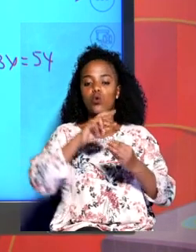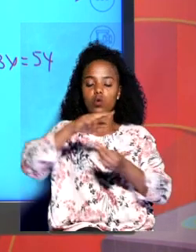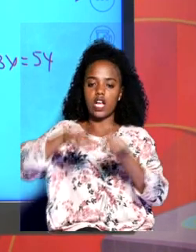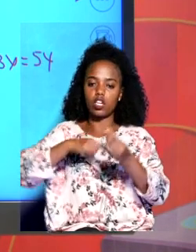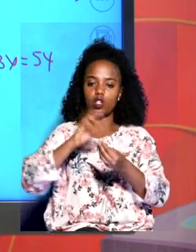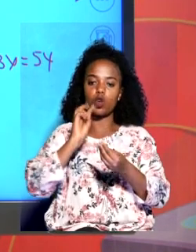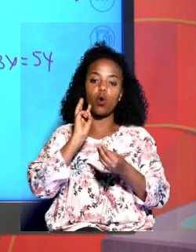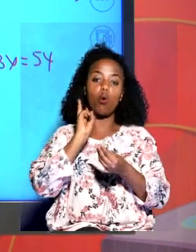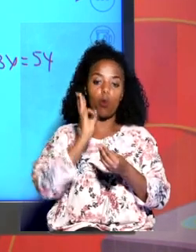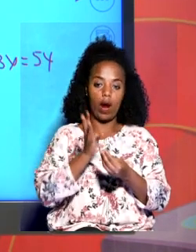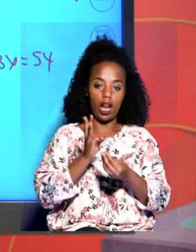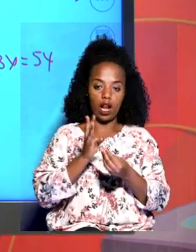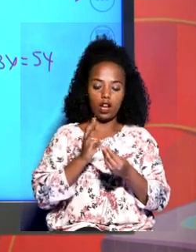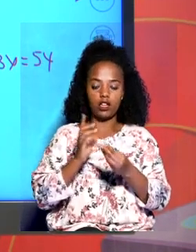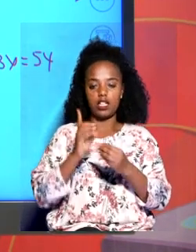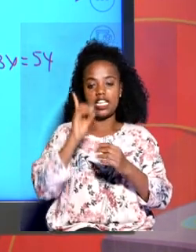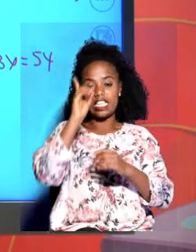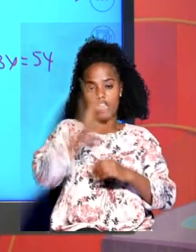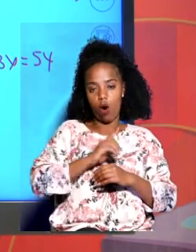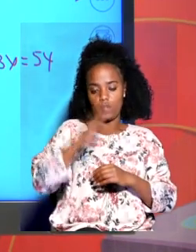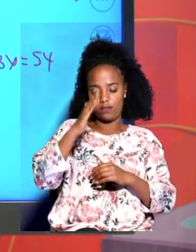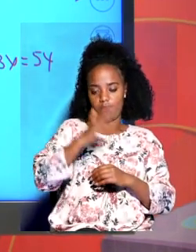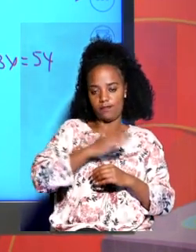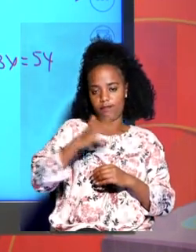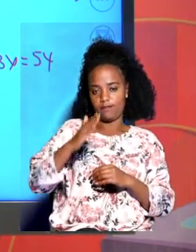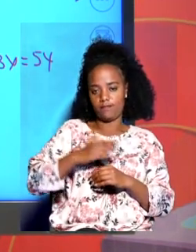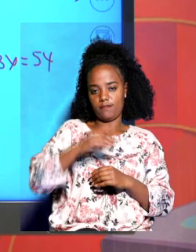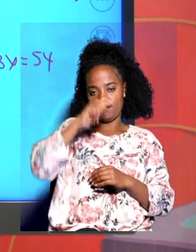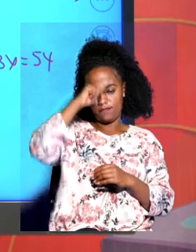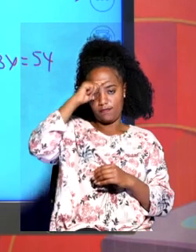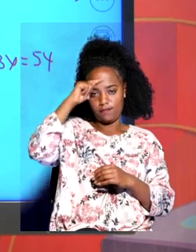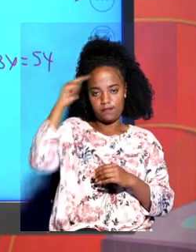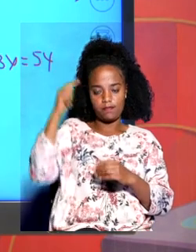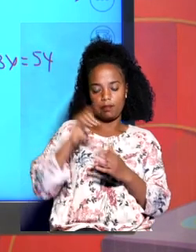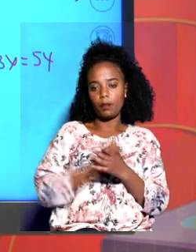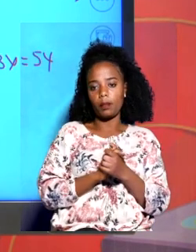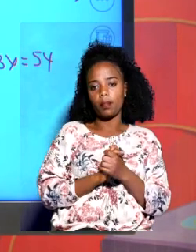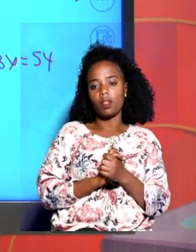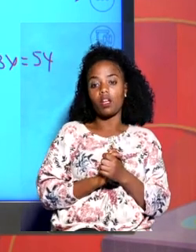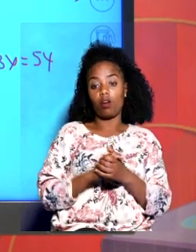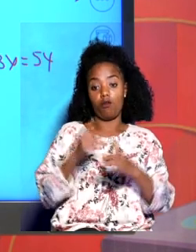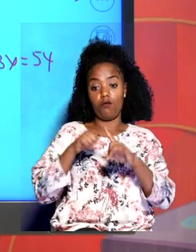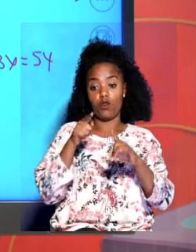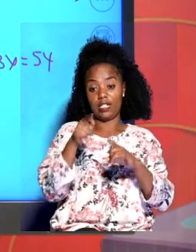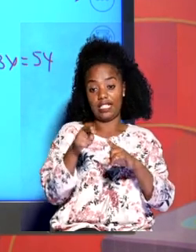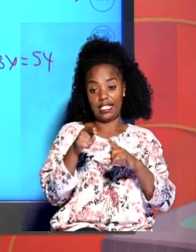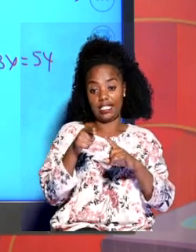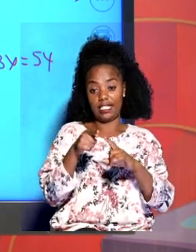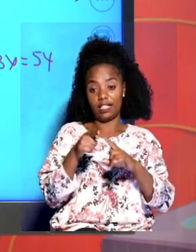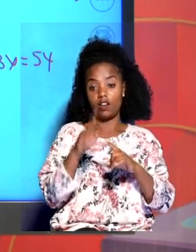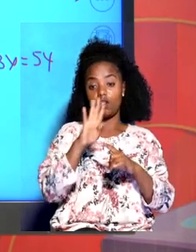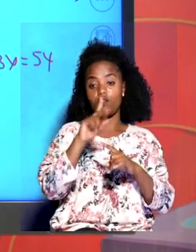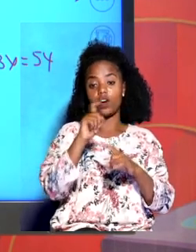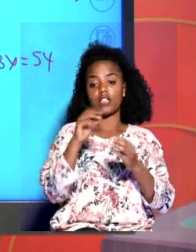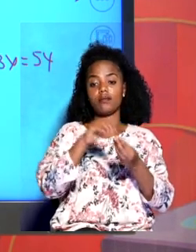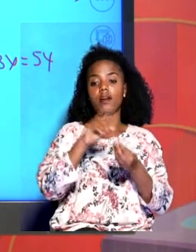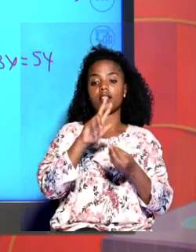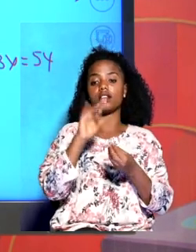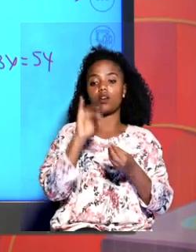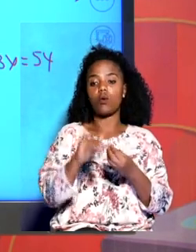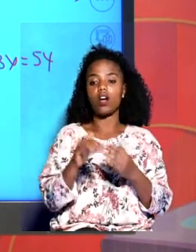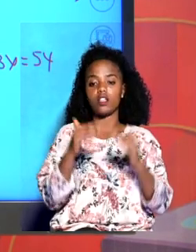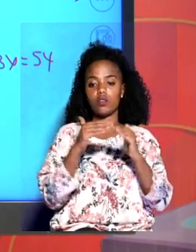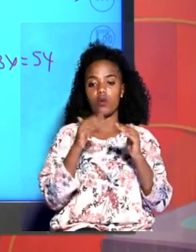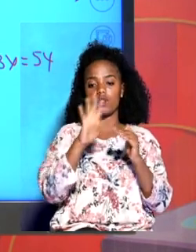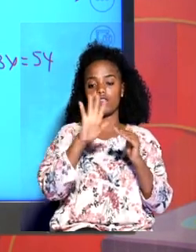be, it's down. And for this line, 4x plus 3y is